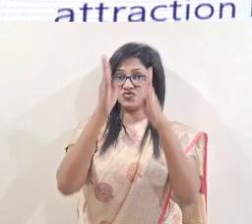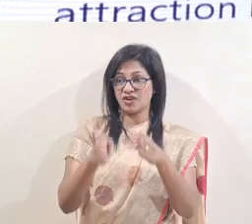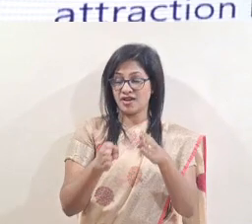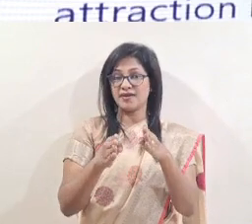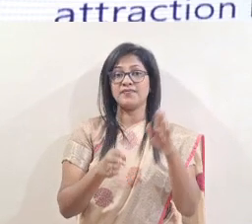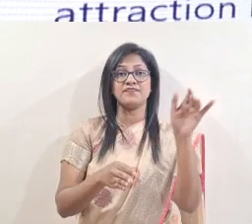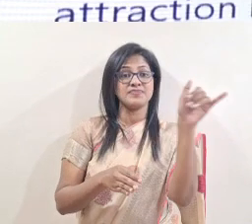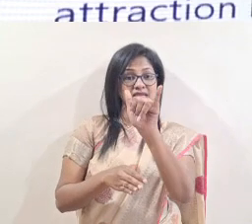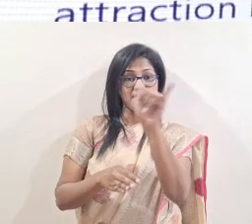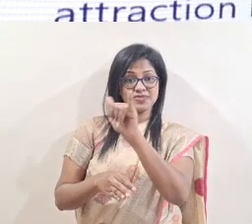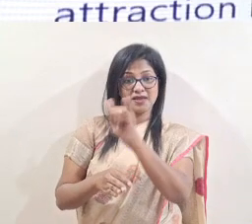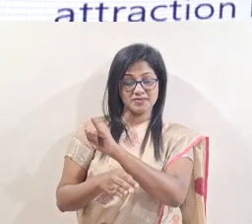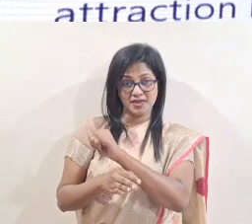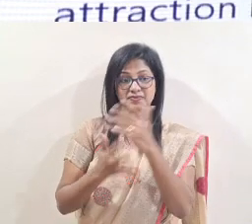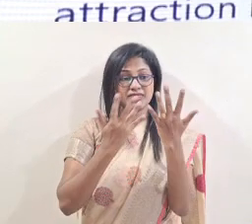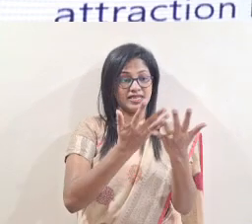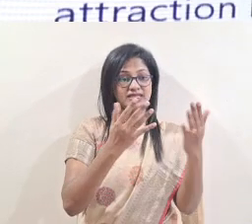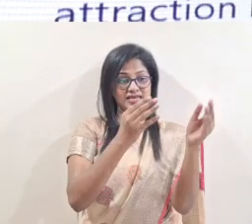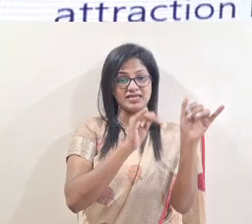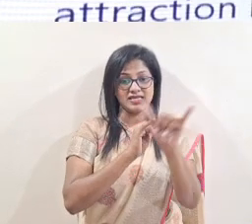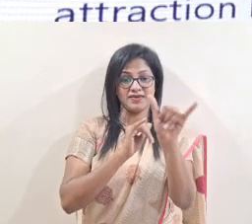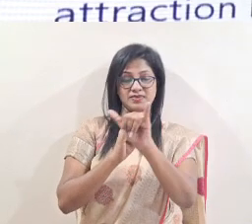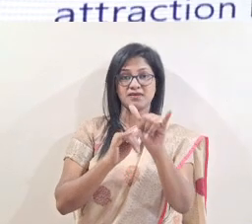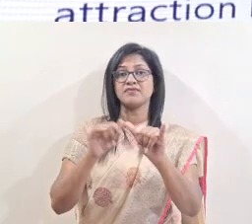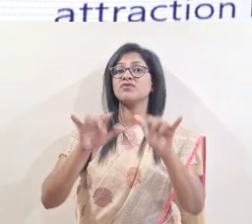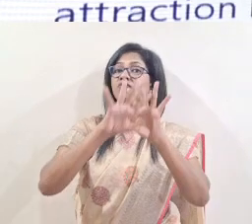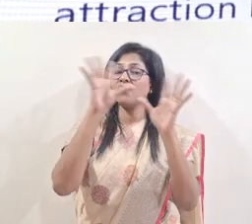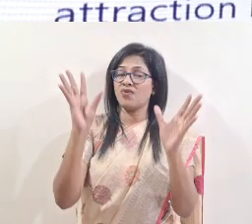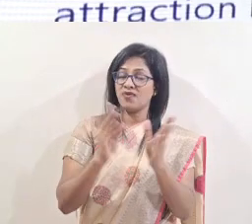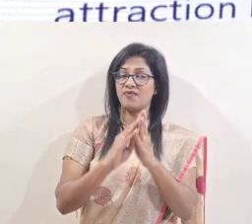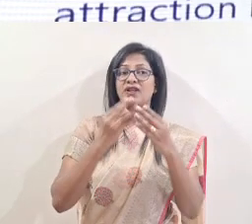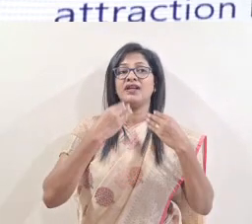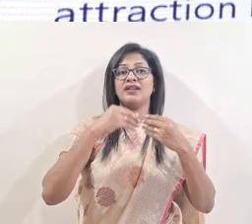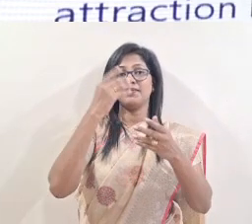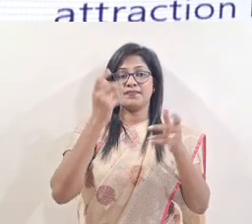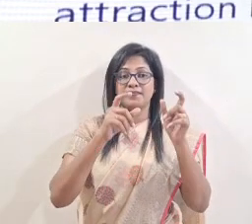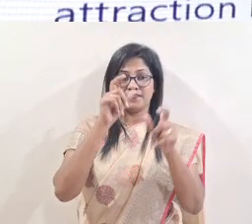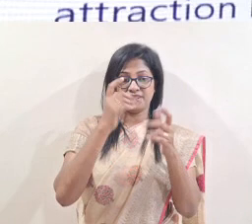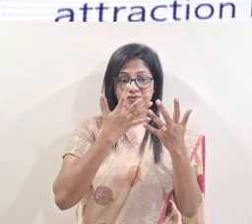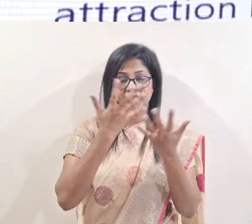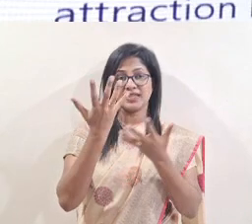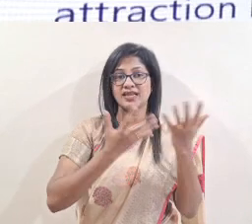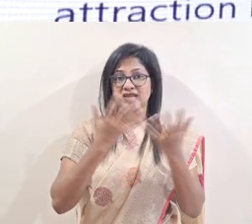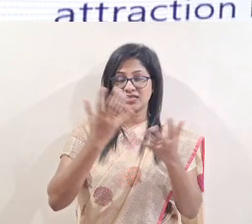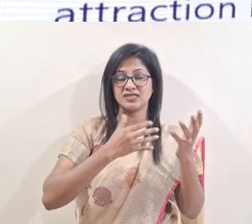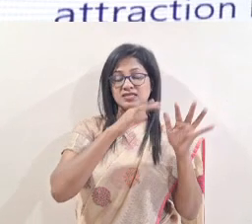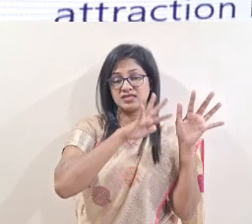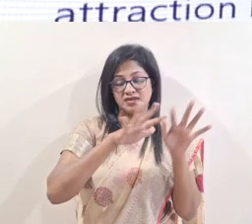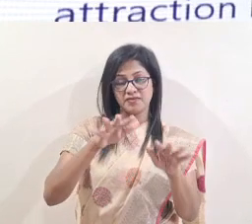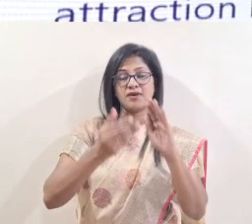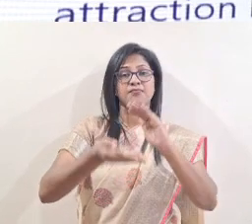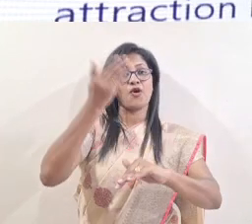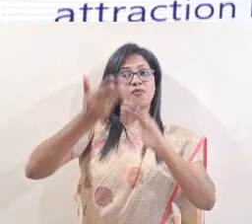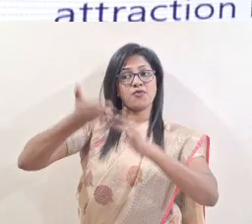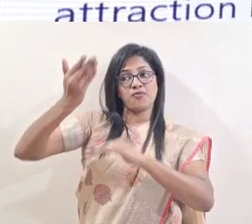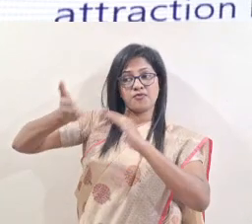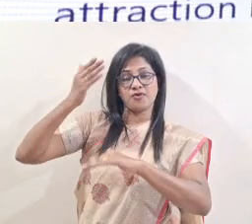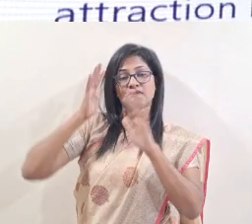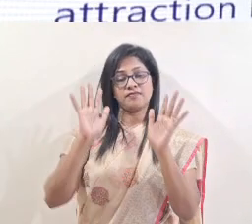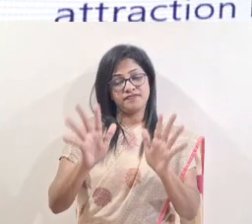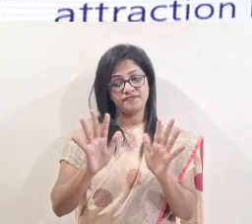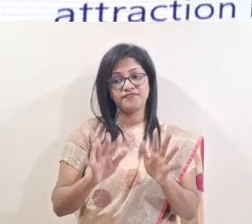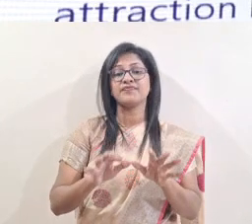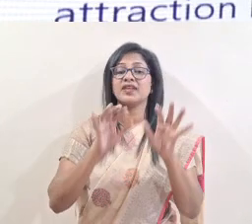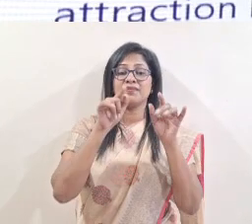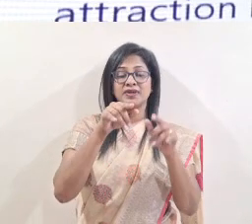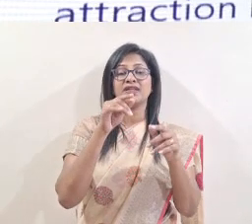the same kind of products, the overall customer footfall is increasing to all the shops. Similarly, from informal activity point